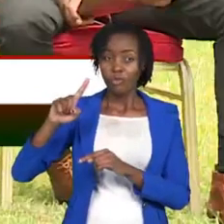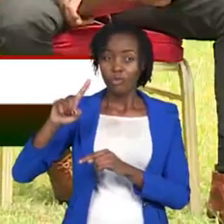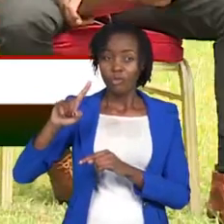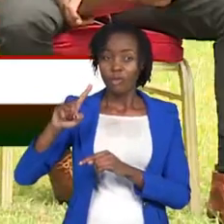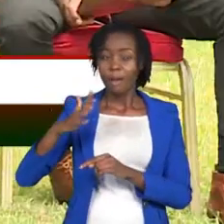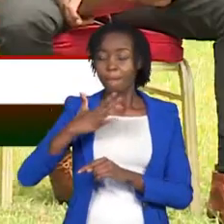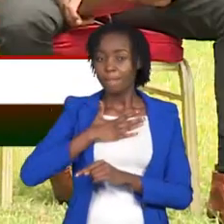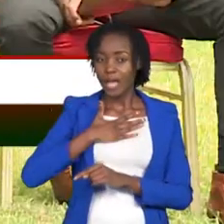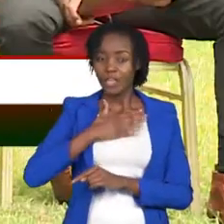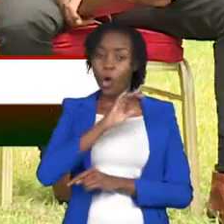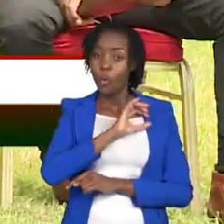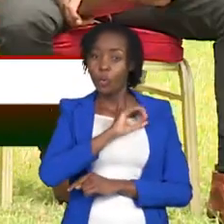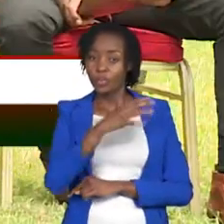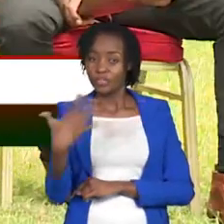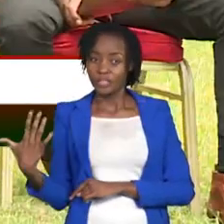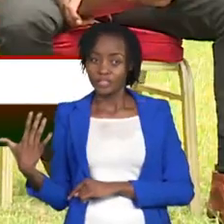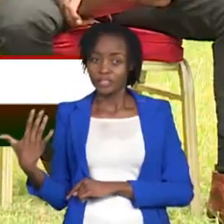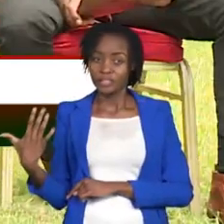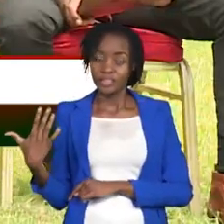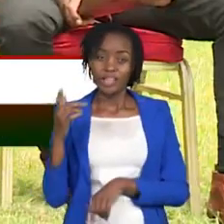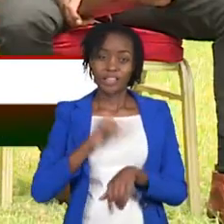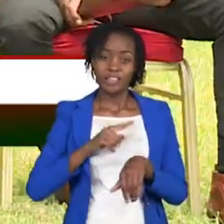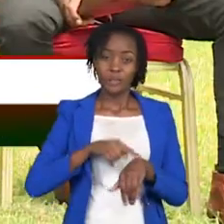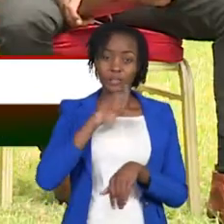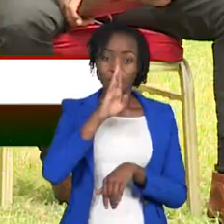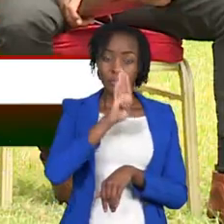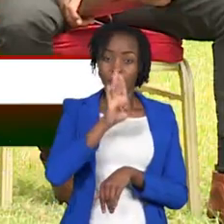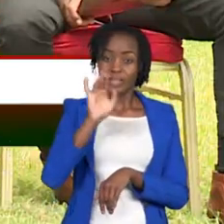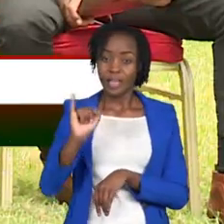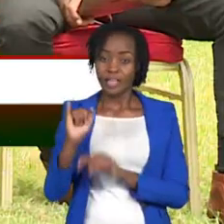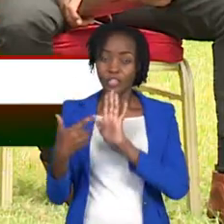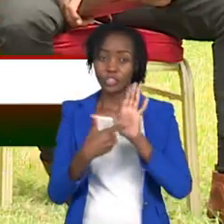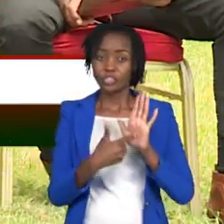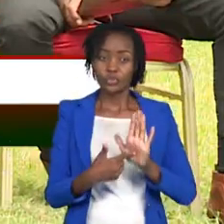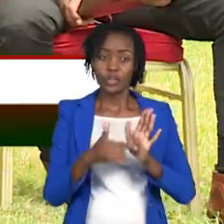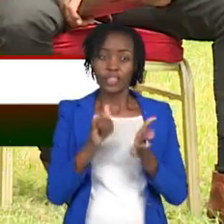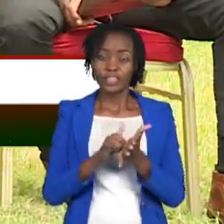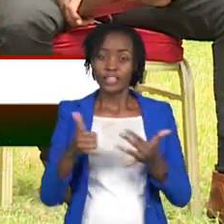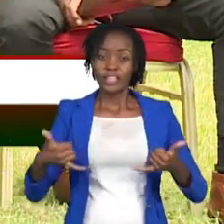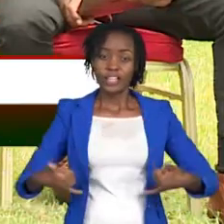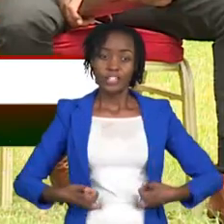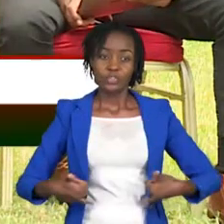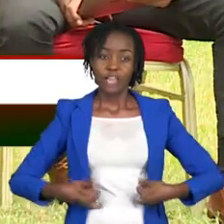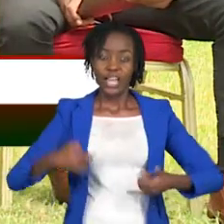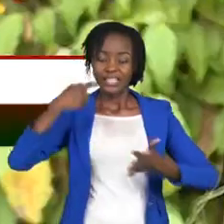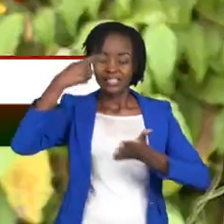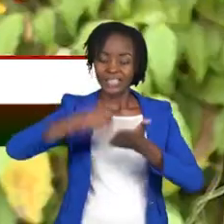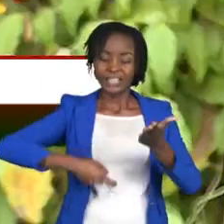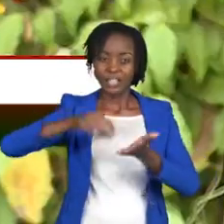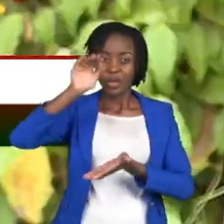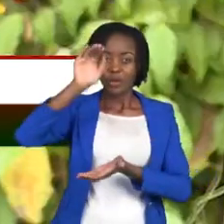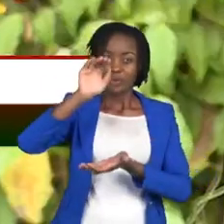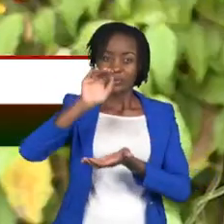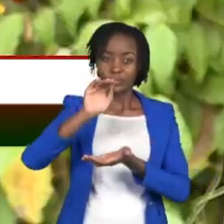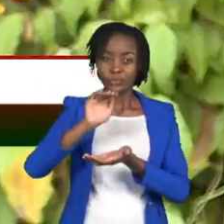mine. When they say in the new BBI that youth are getting tax relief or out of